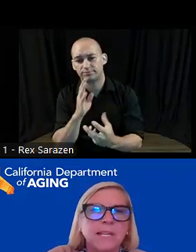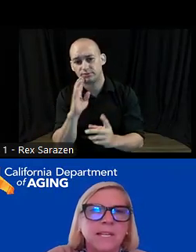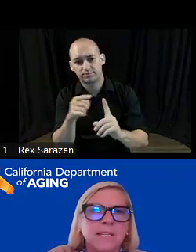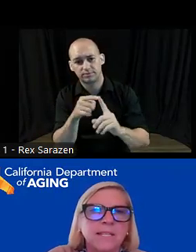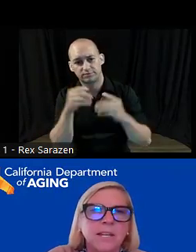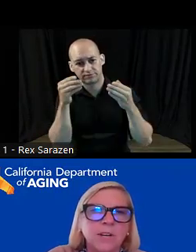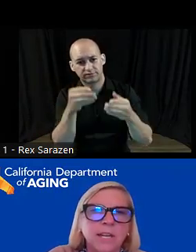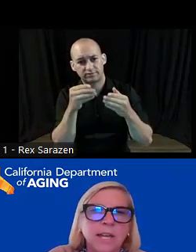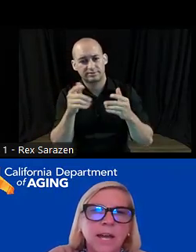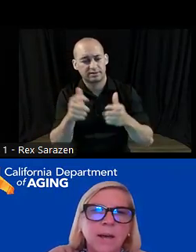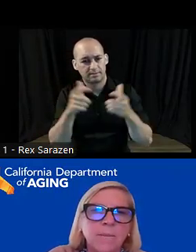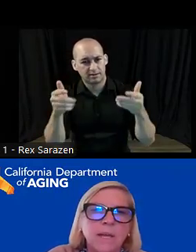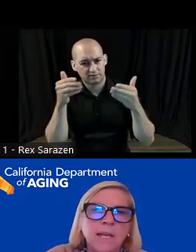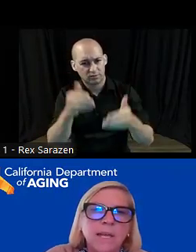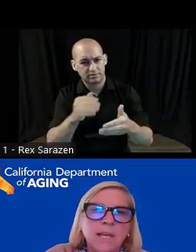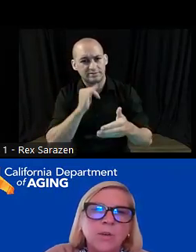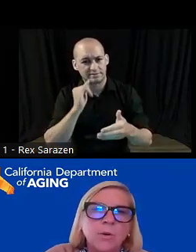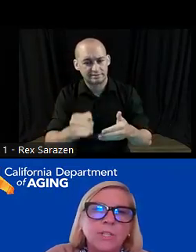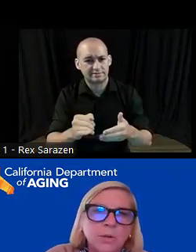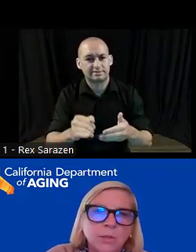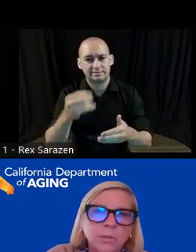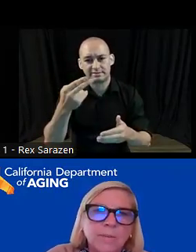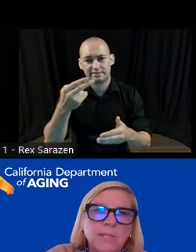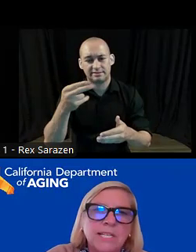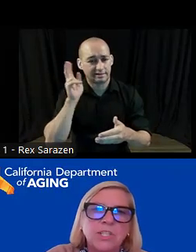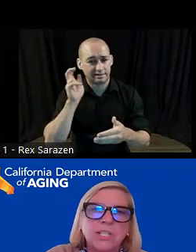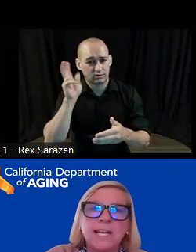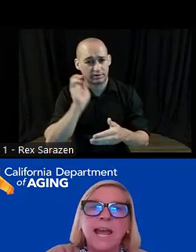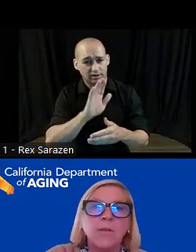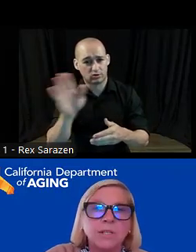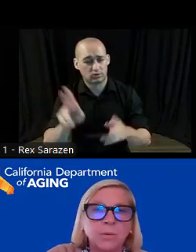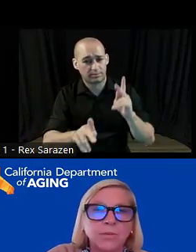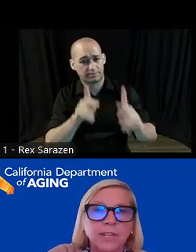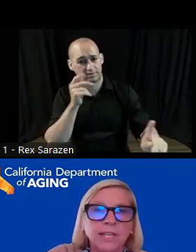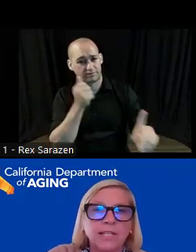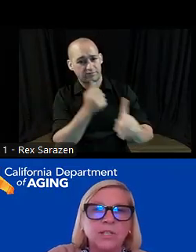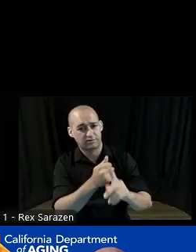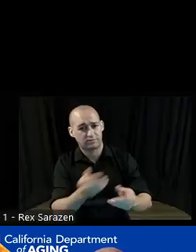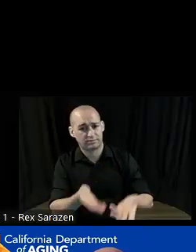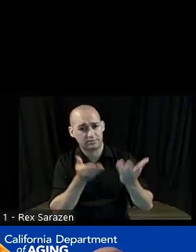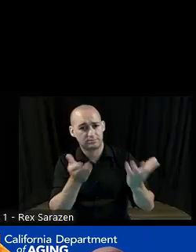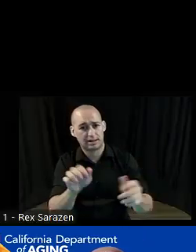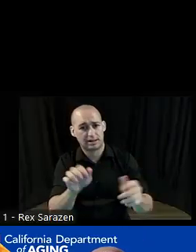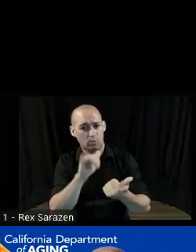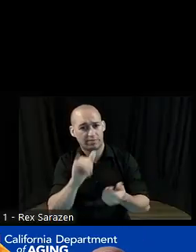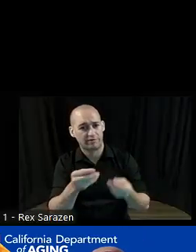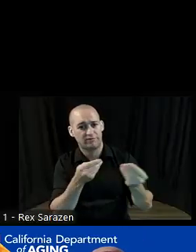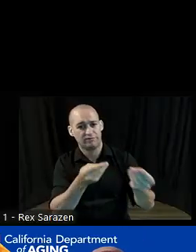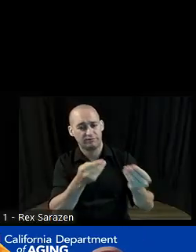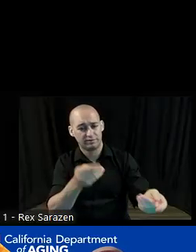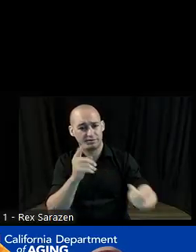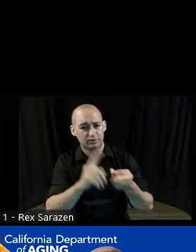today's meeting is hearing your stakeholder recommendations and how this will feed into the